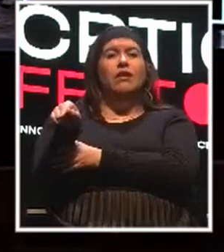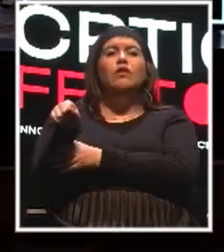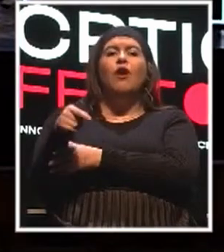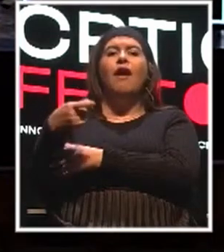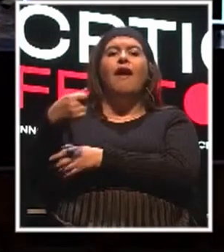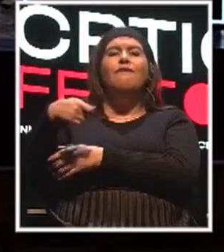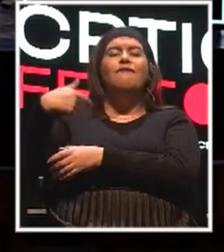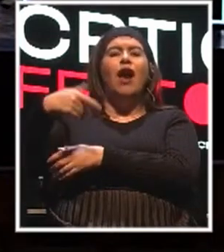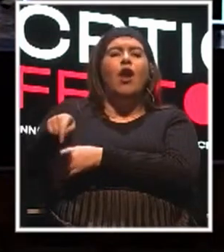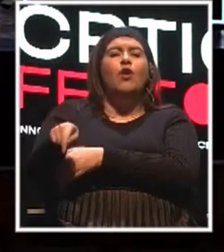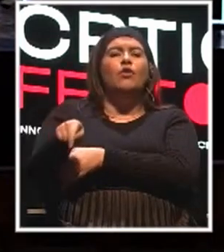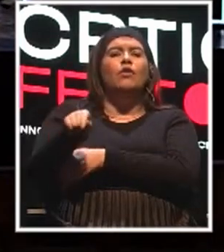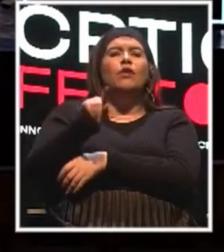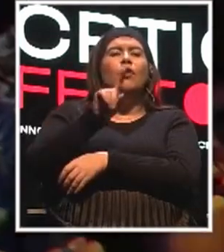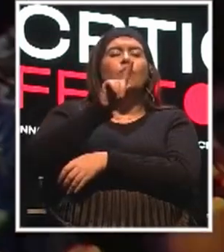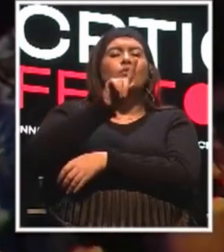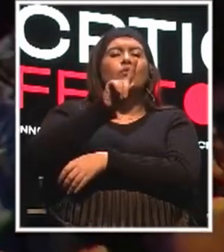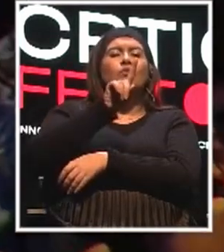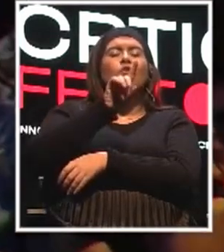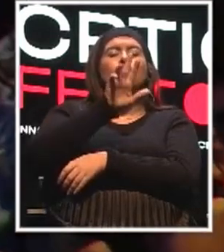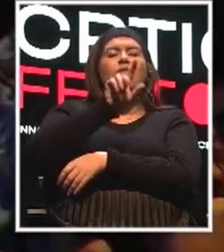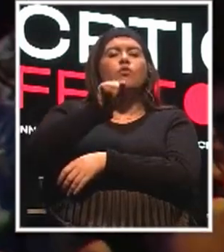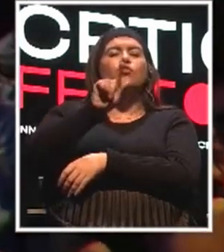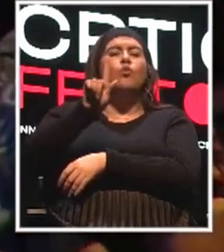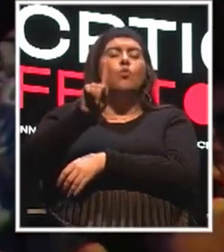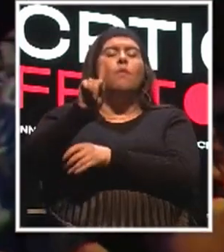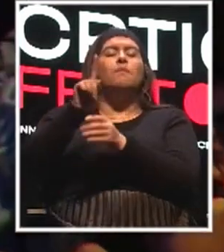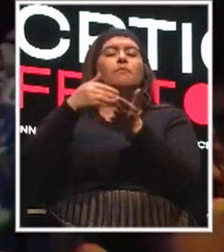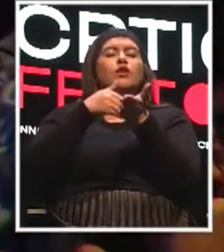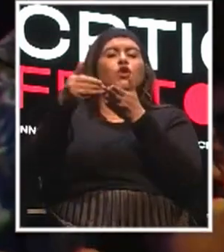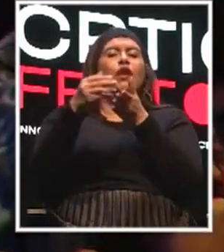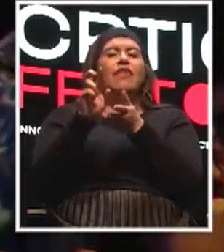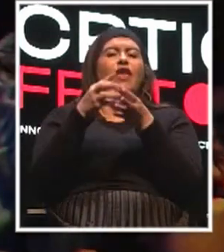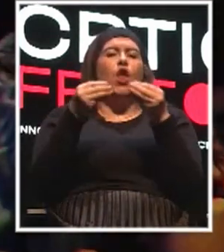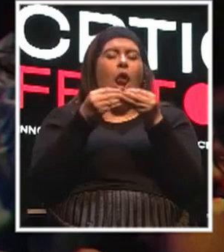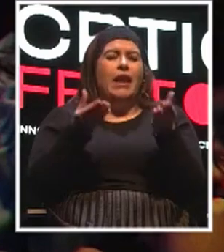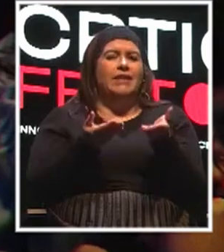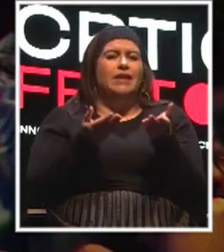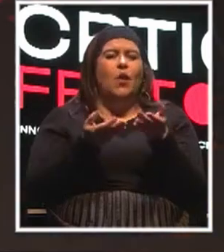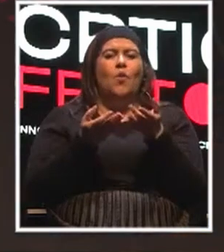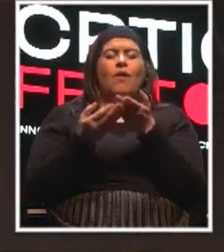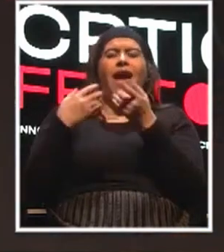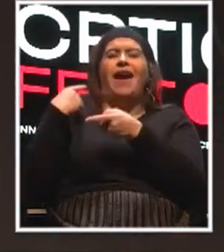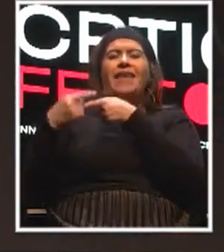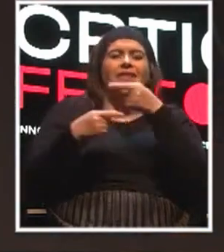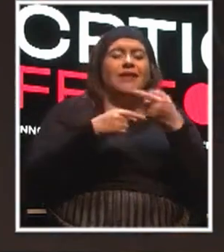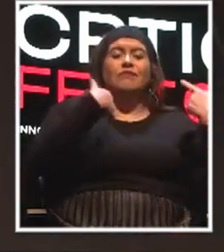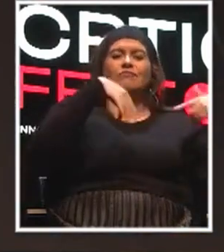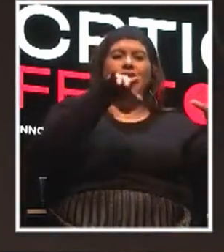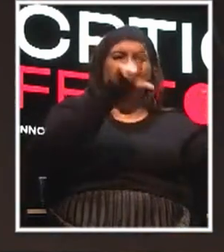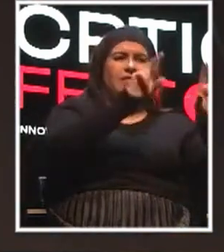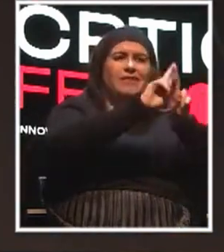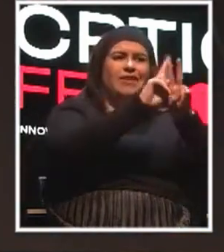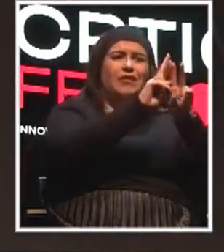TV operations that they have inherited, which includes HBO. So, a lot of that has to